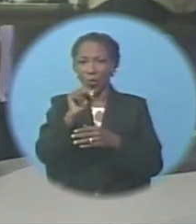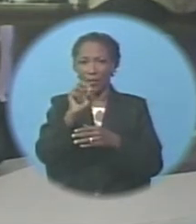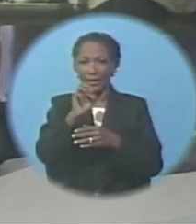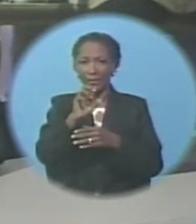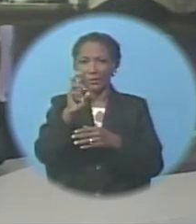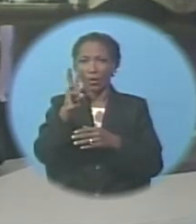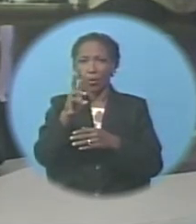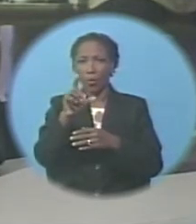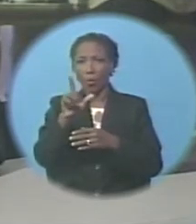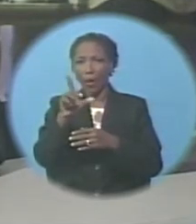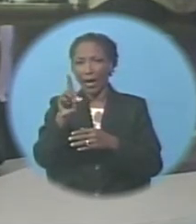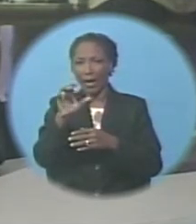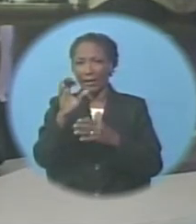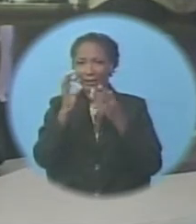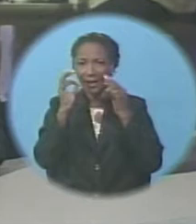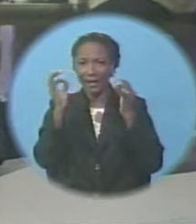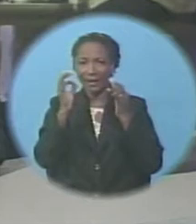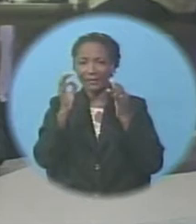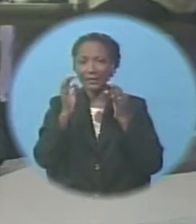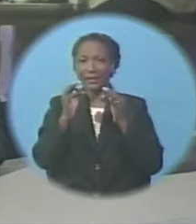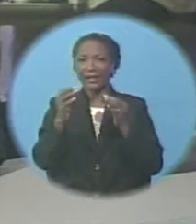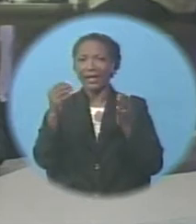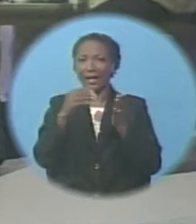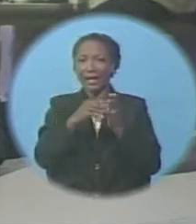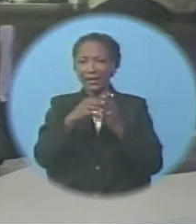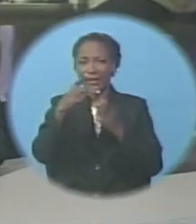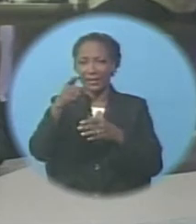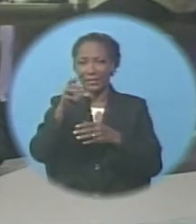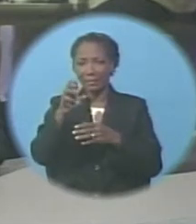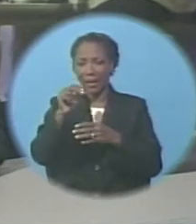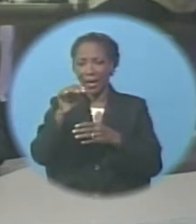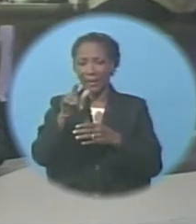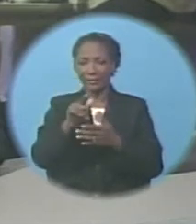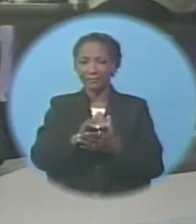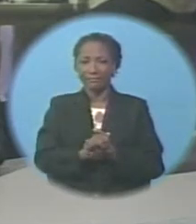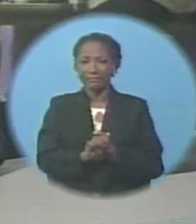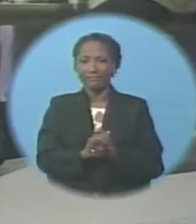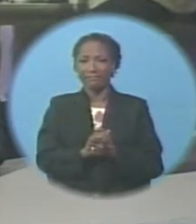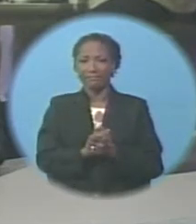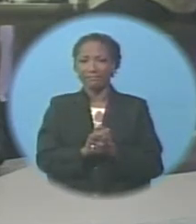aside Orange 3 Future Pinelands. CBC's Damon Best reports.